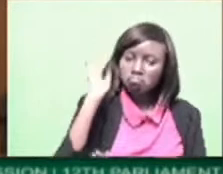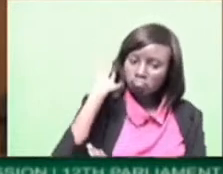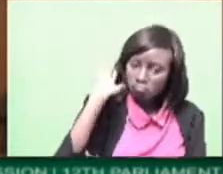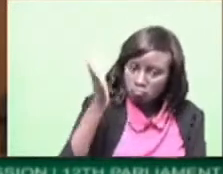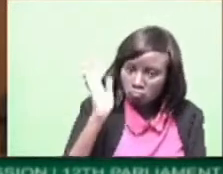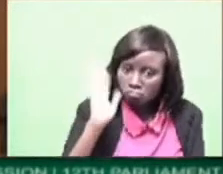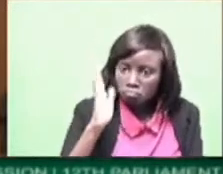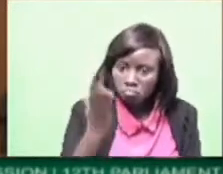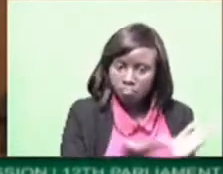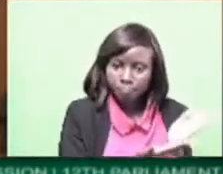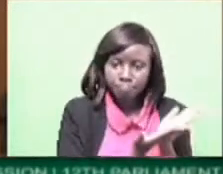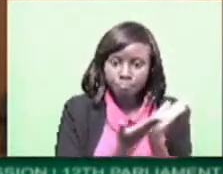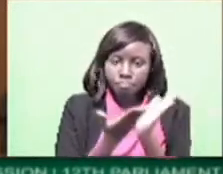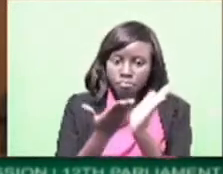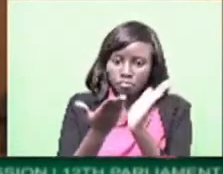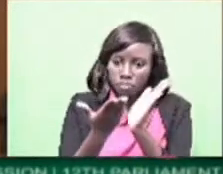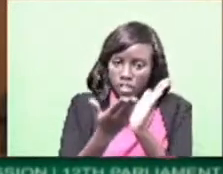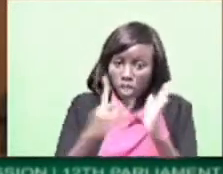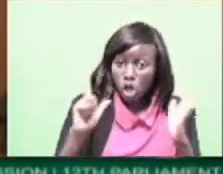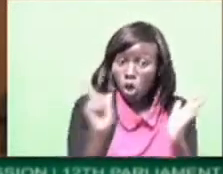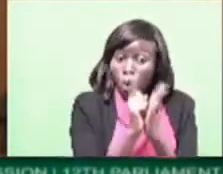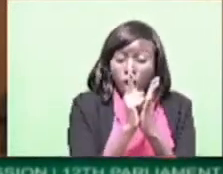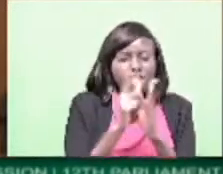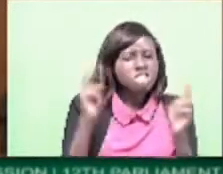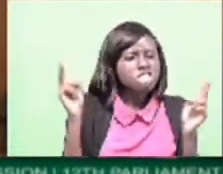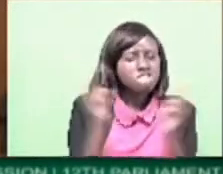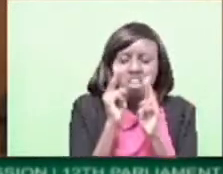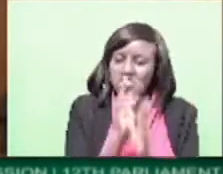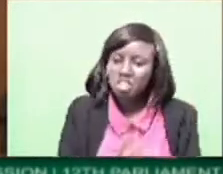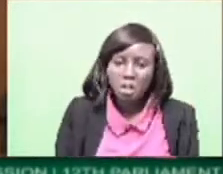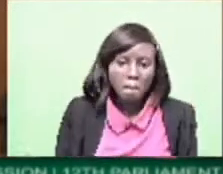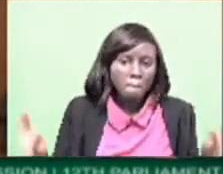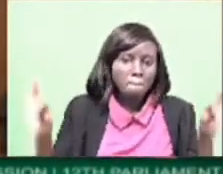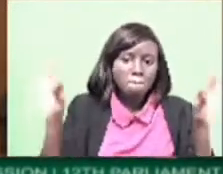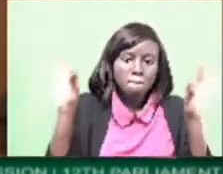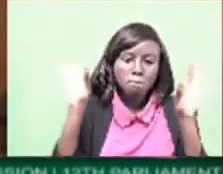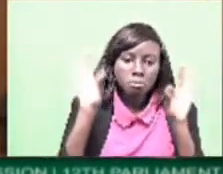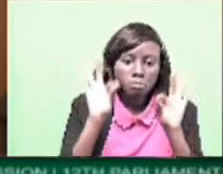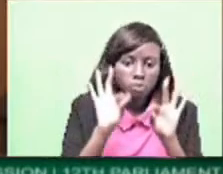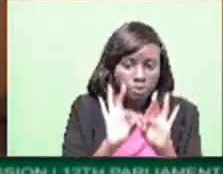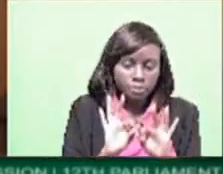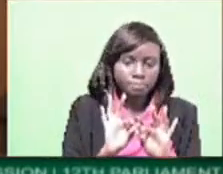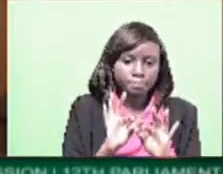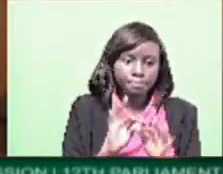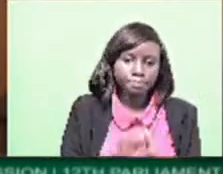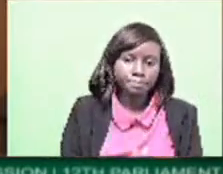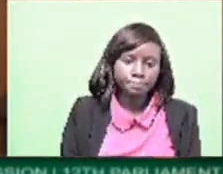And by all accounts, from all my colleagues who have spoken before,